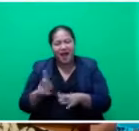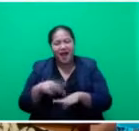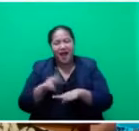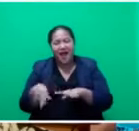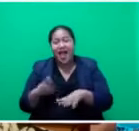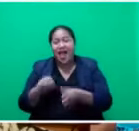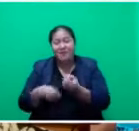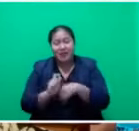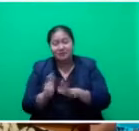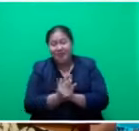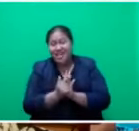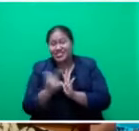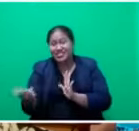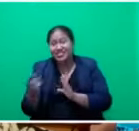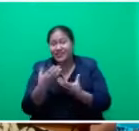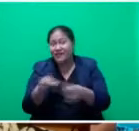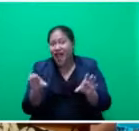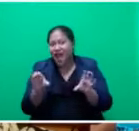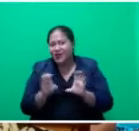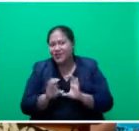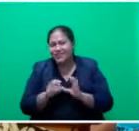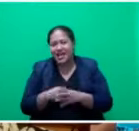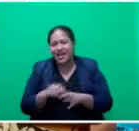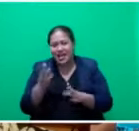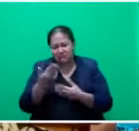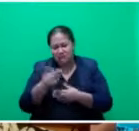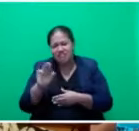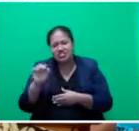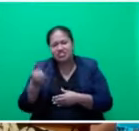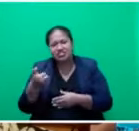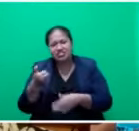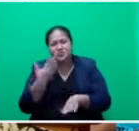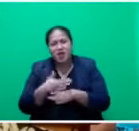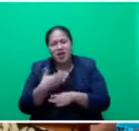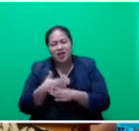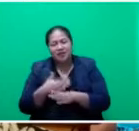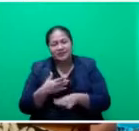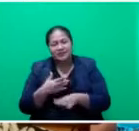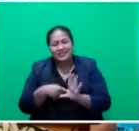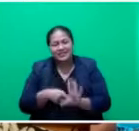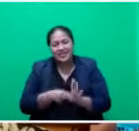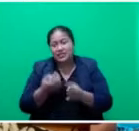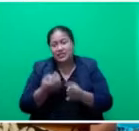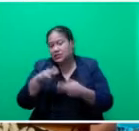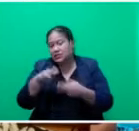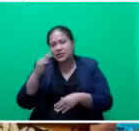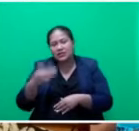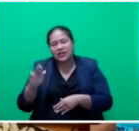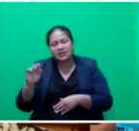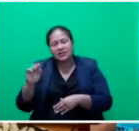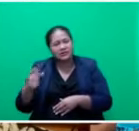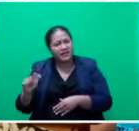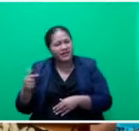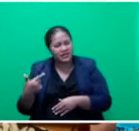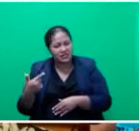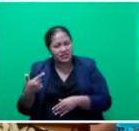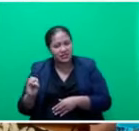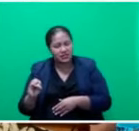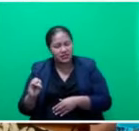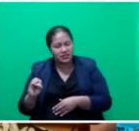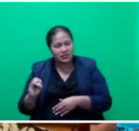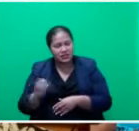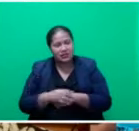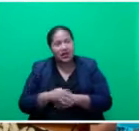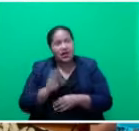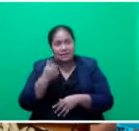resulted in the end of 96 years of colonial rule in 1970. We have weathered many storms, Mr. Speaker, but our